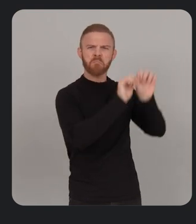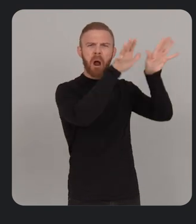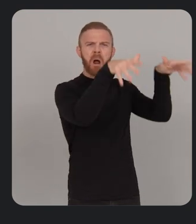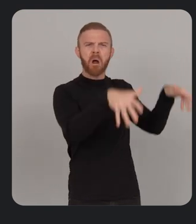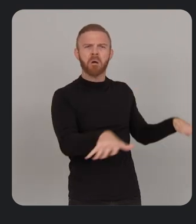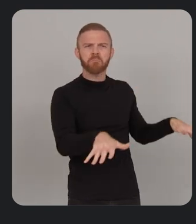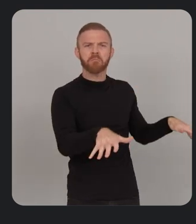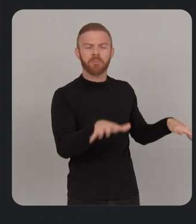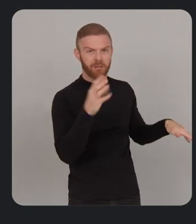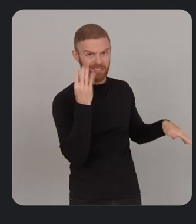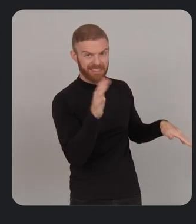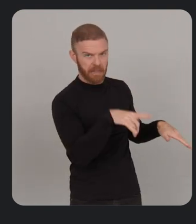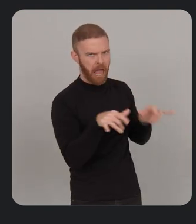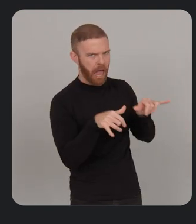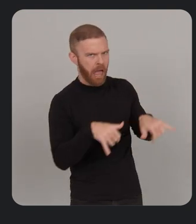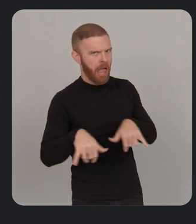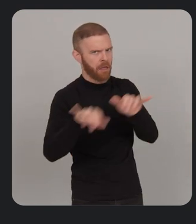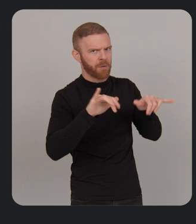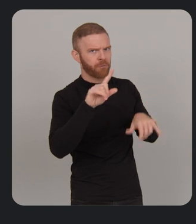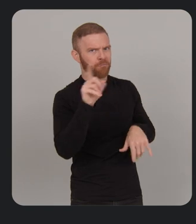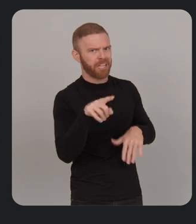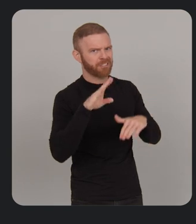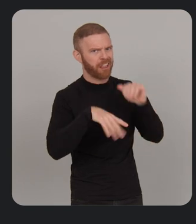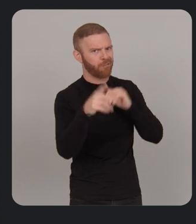a more common query than you would think